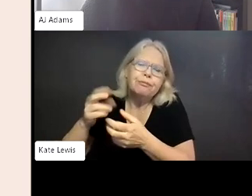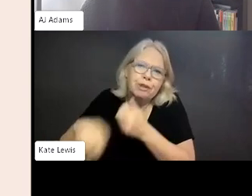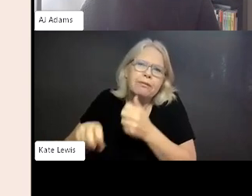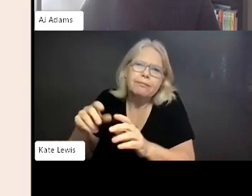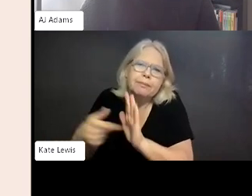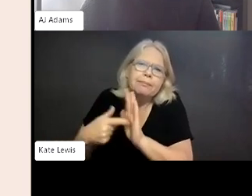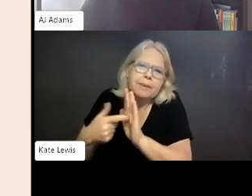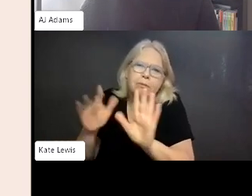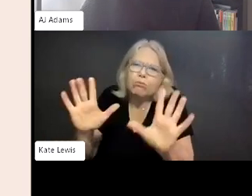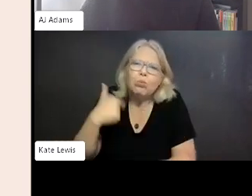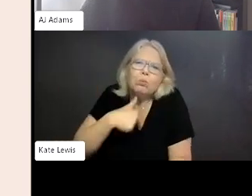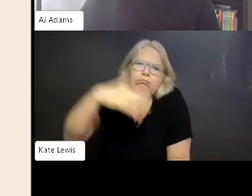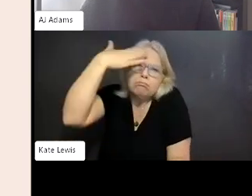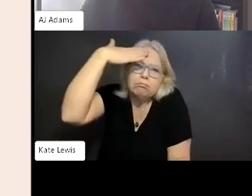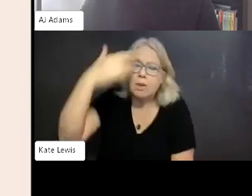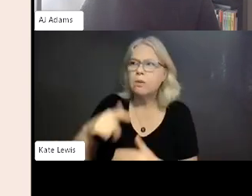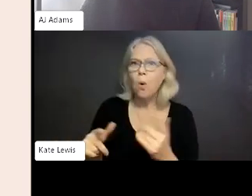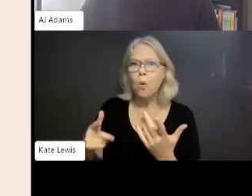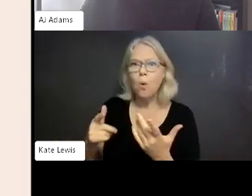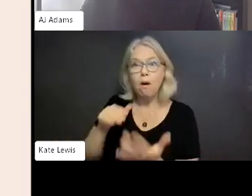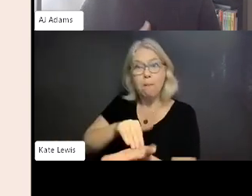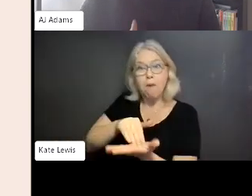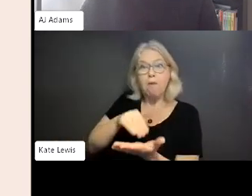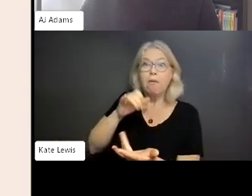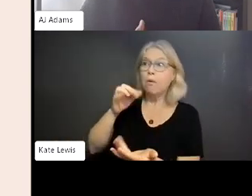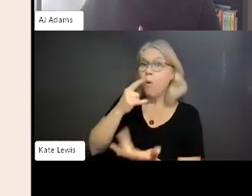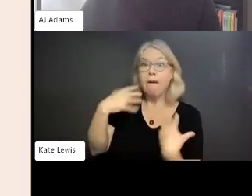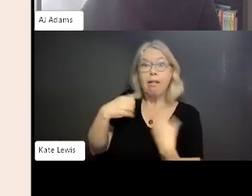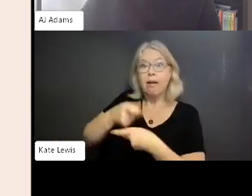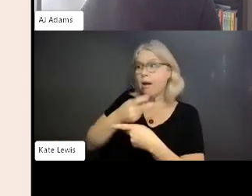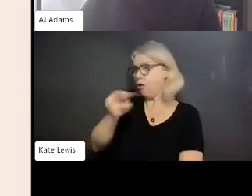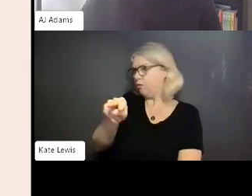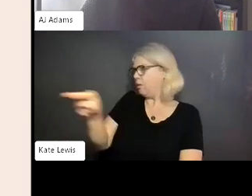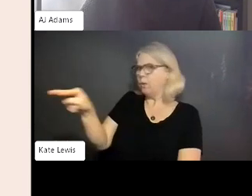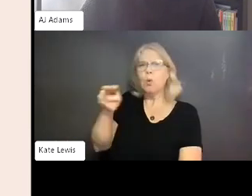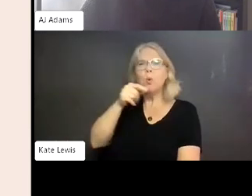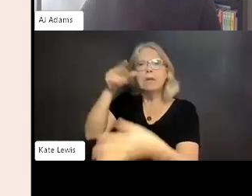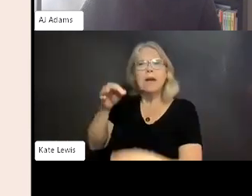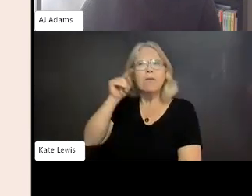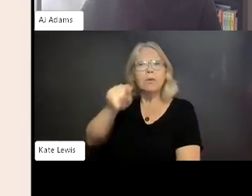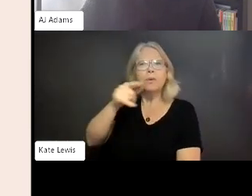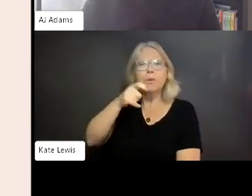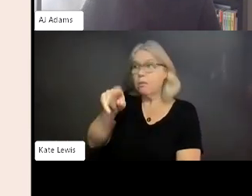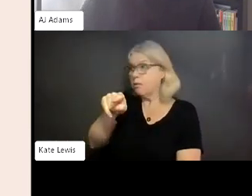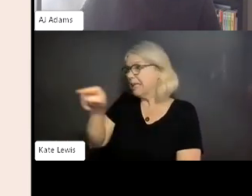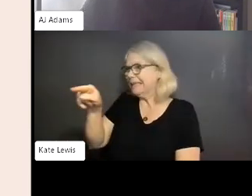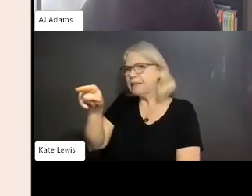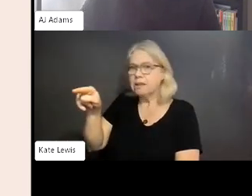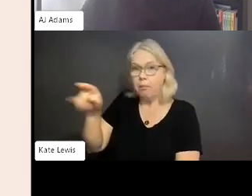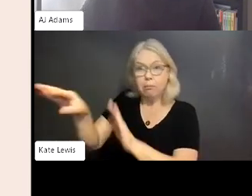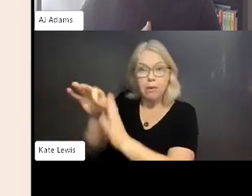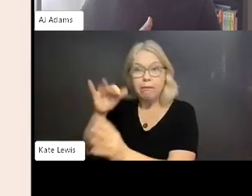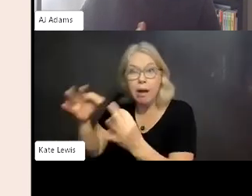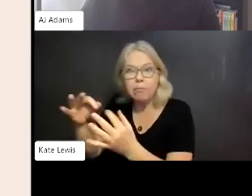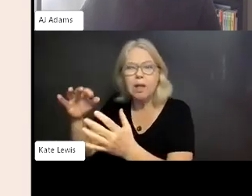tense relationships and decision-making processes. It's also challenging for queer and trans folks as we're overrepresented